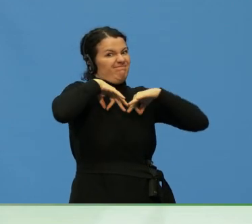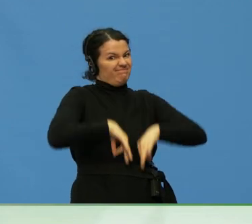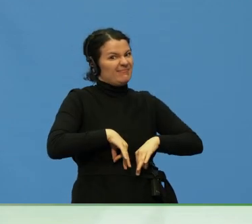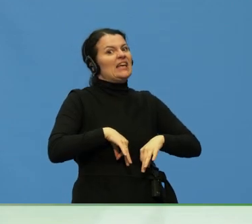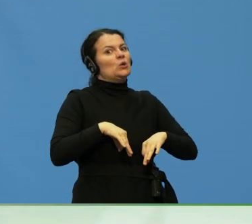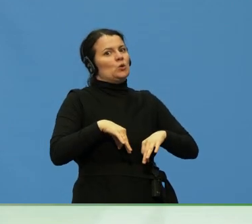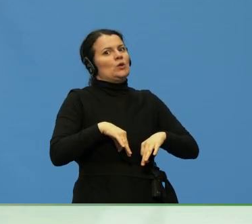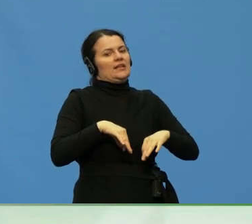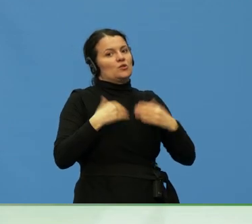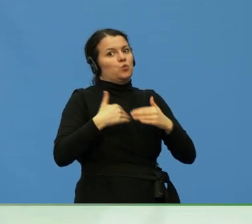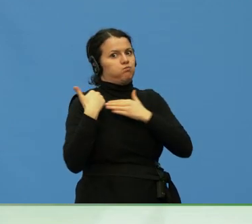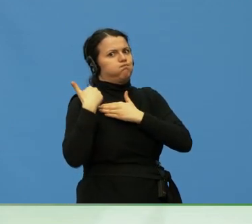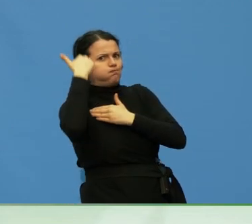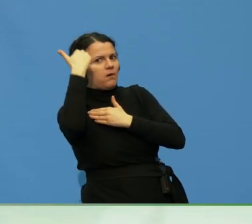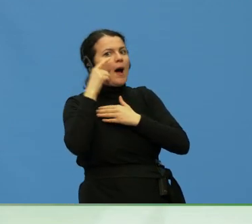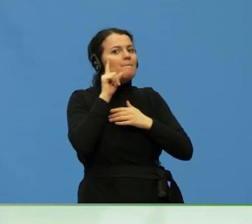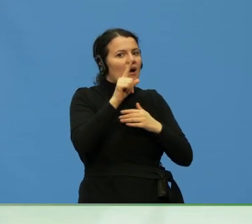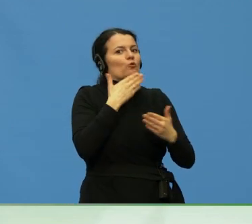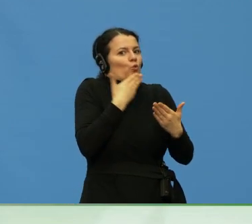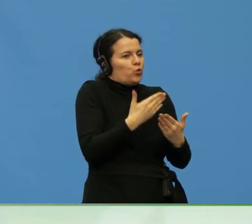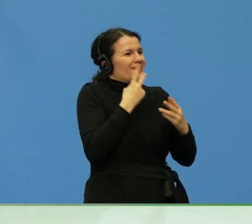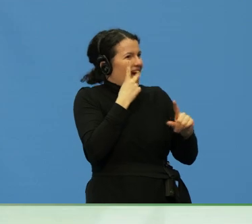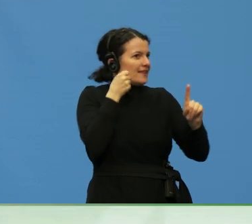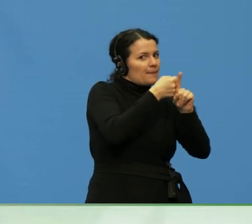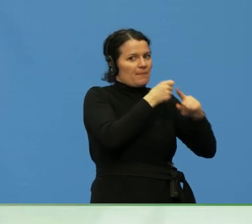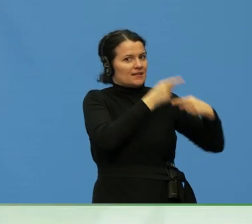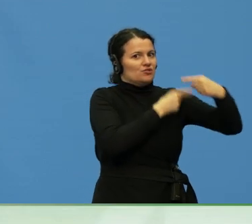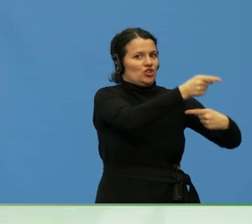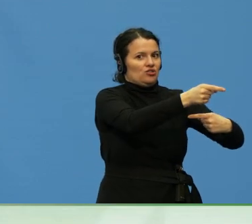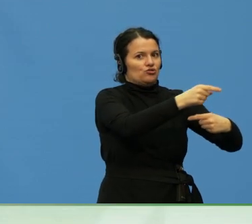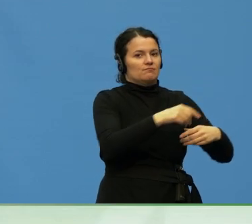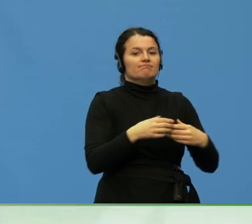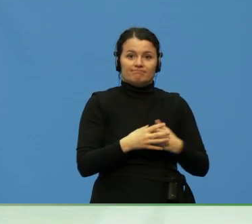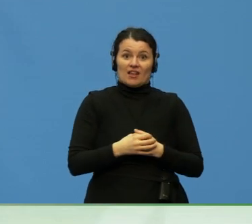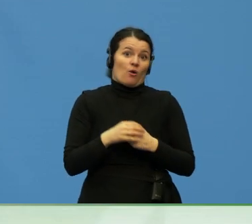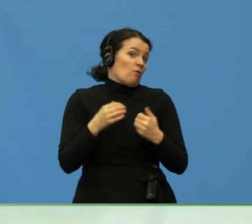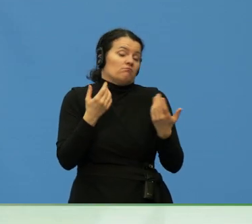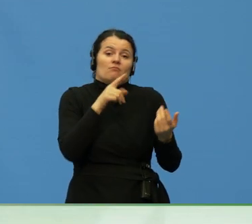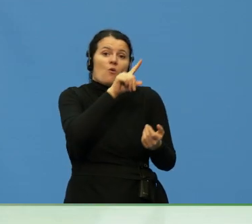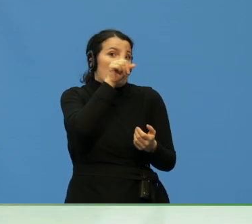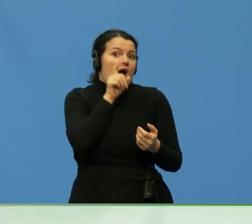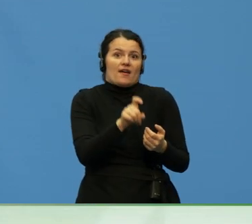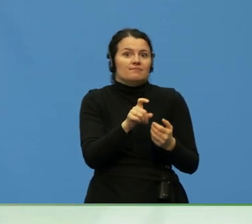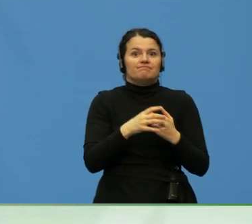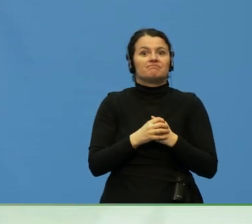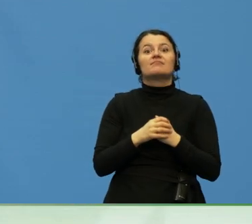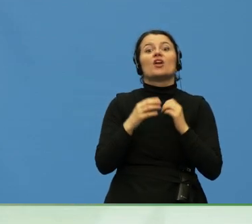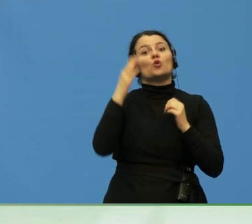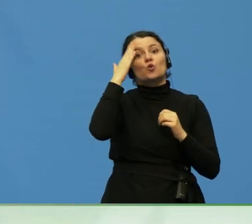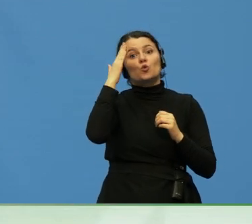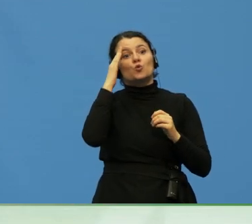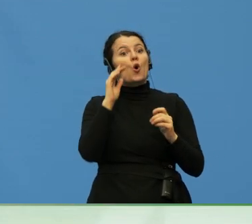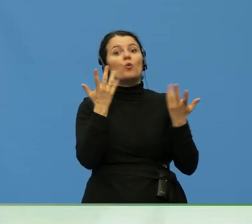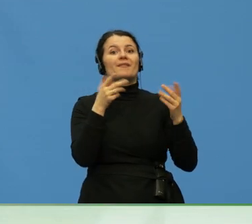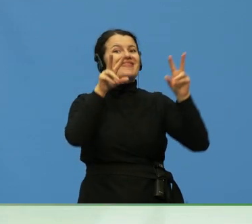very heavy burden, because you know, and you all know it, every table that you're at, that if you weren't at that table, if you weren't sitting